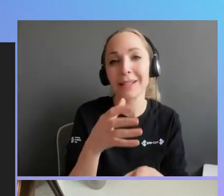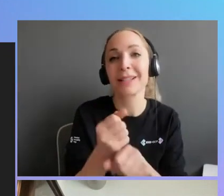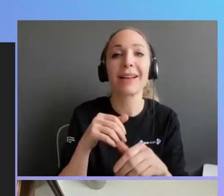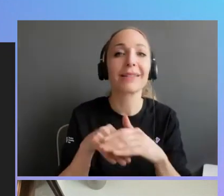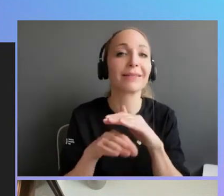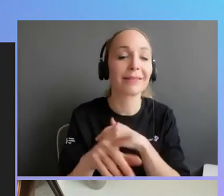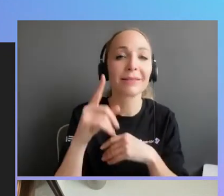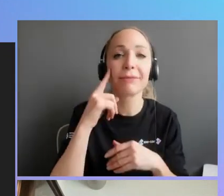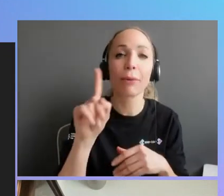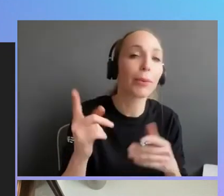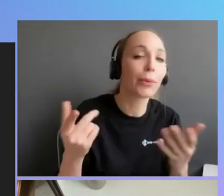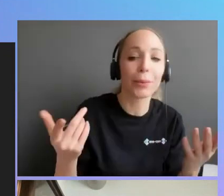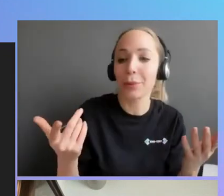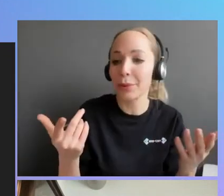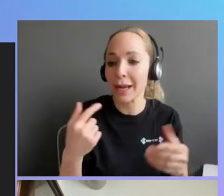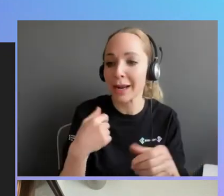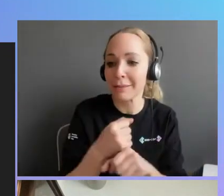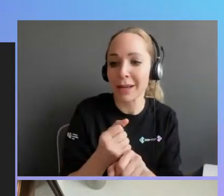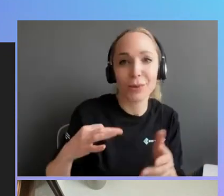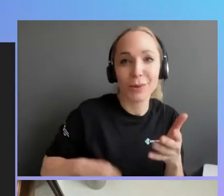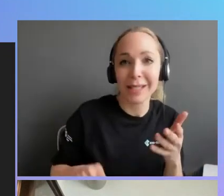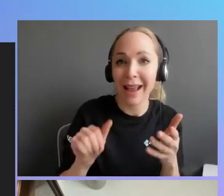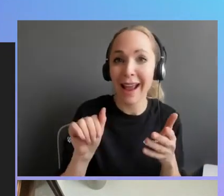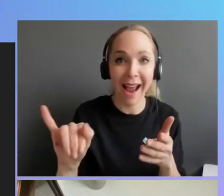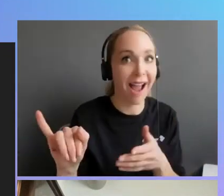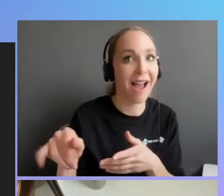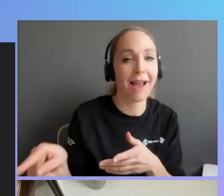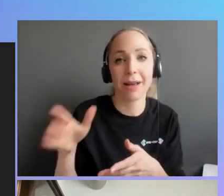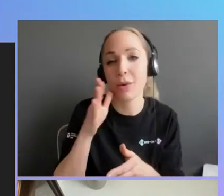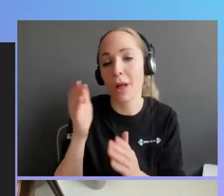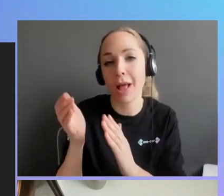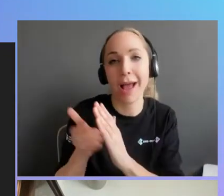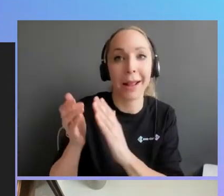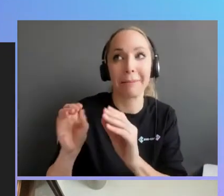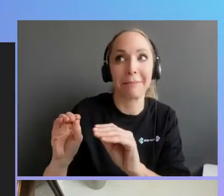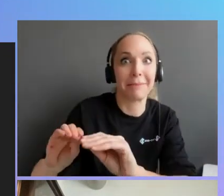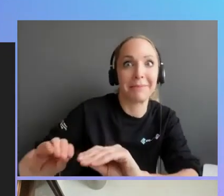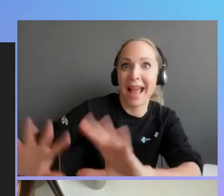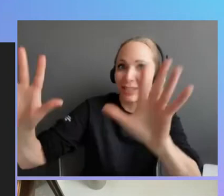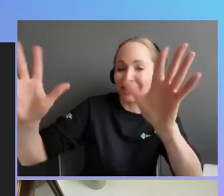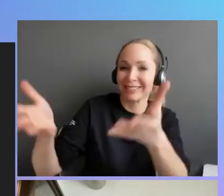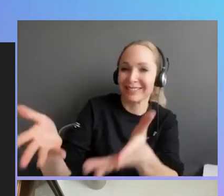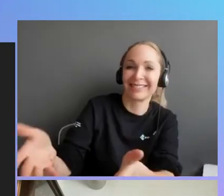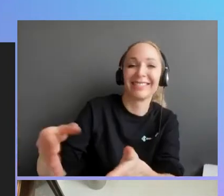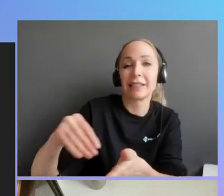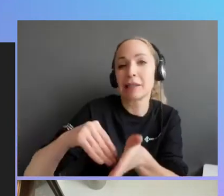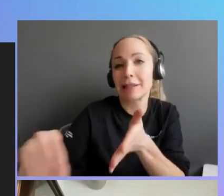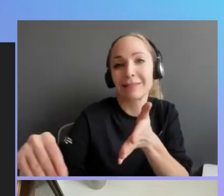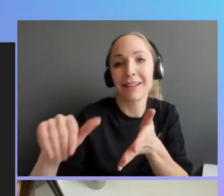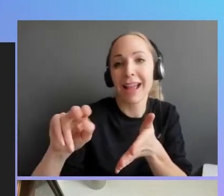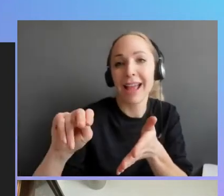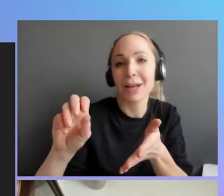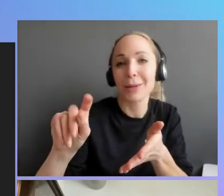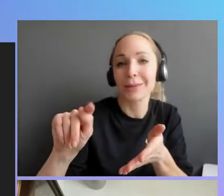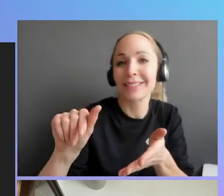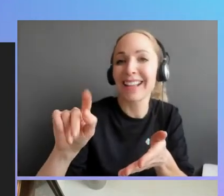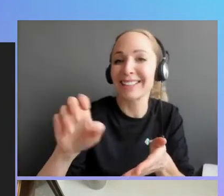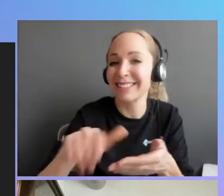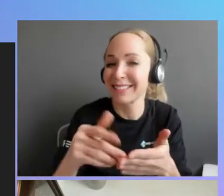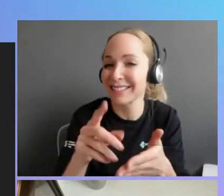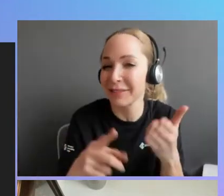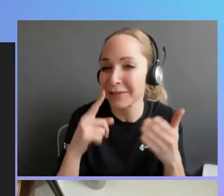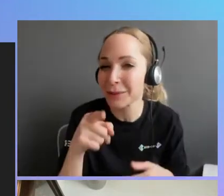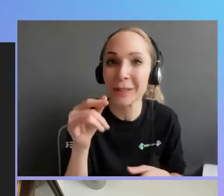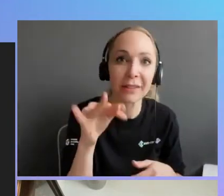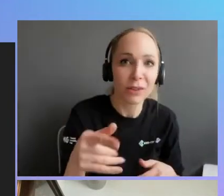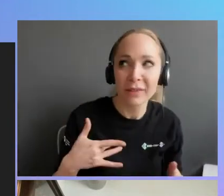to to make use of our AI, which will actually automatically annotate the designs for you in case you're